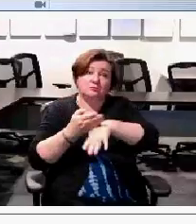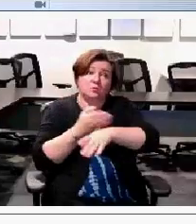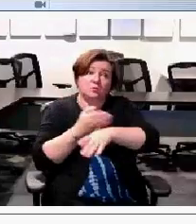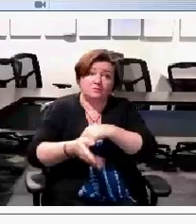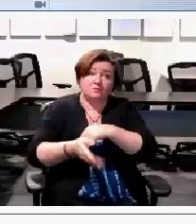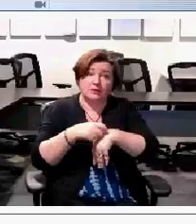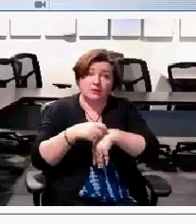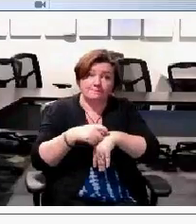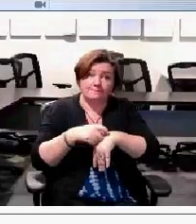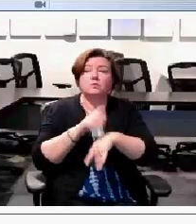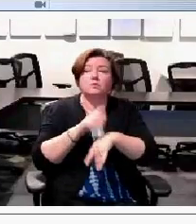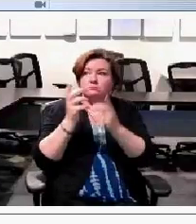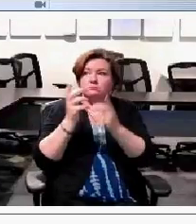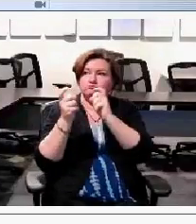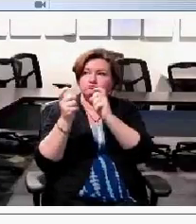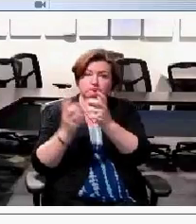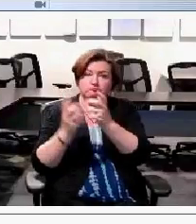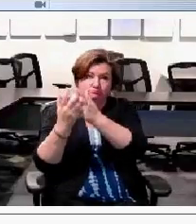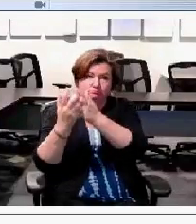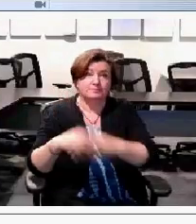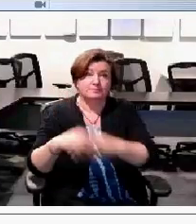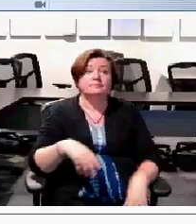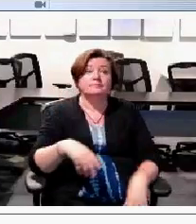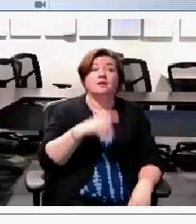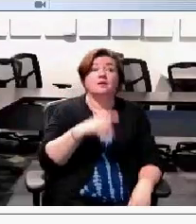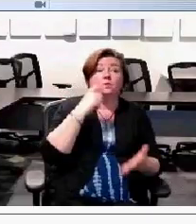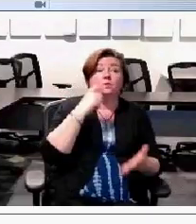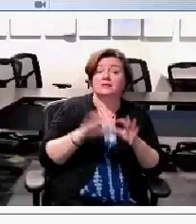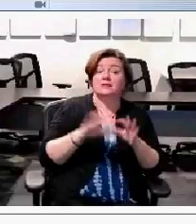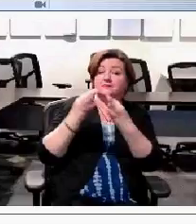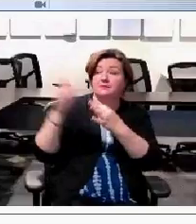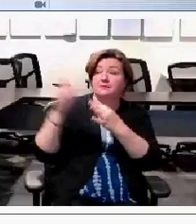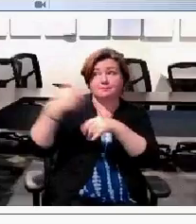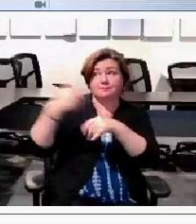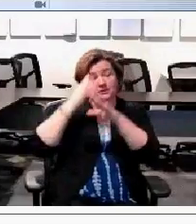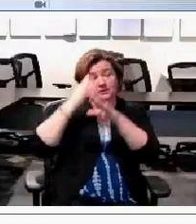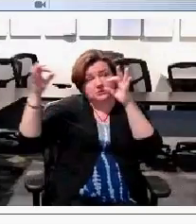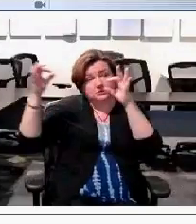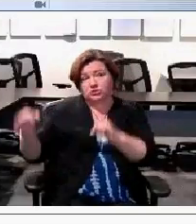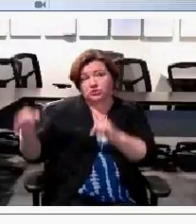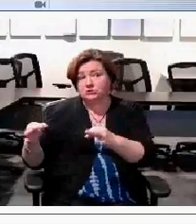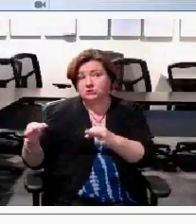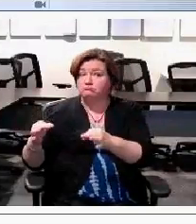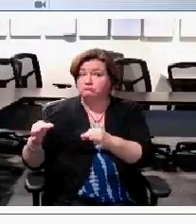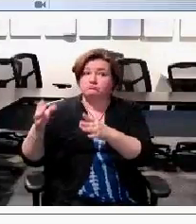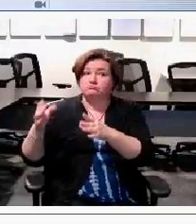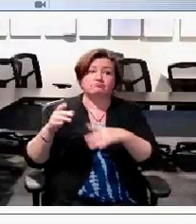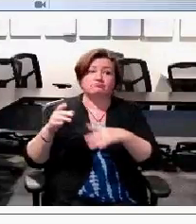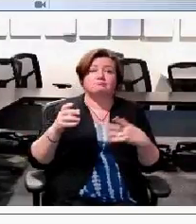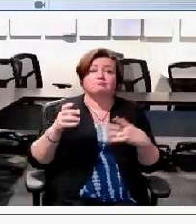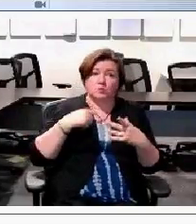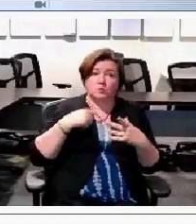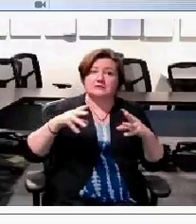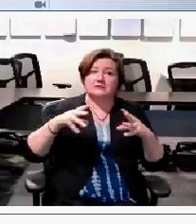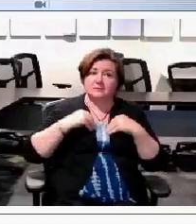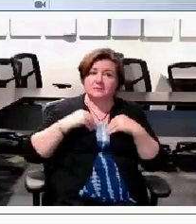working together. We recognize family as the ultimate decision maker, and we adopt practices that endorse